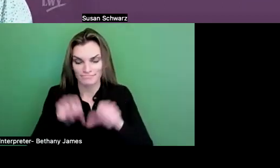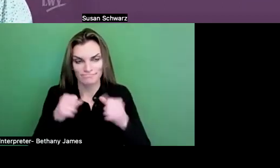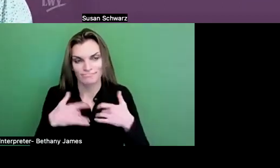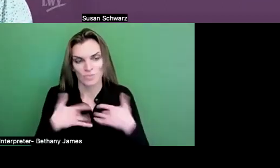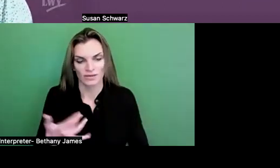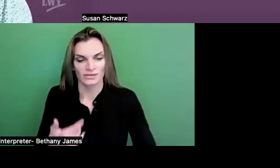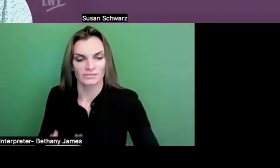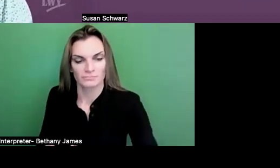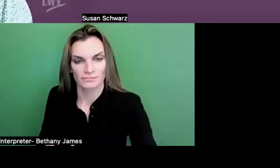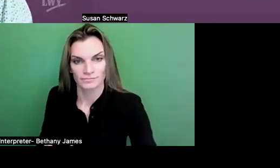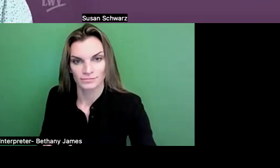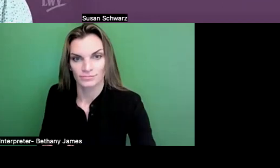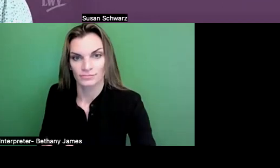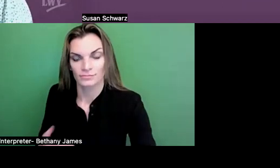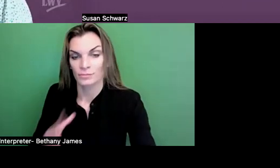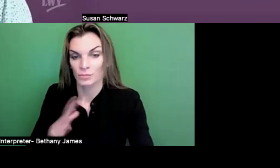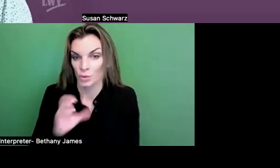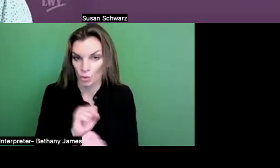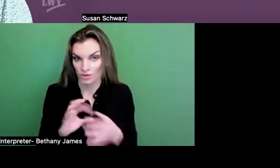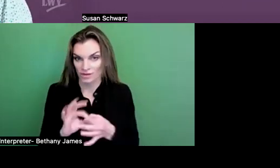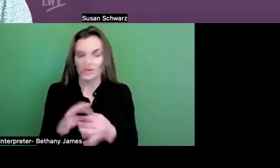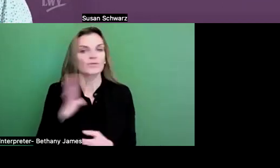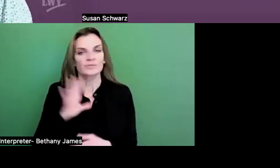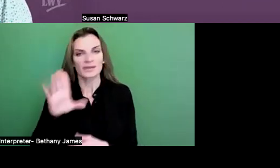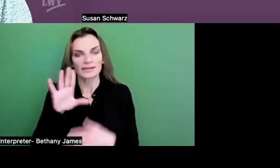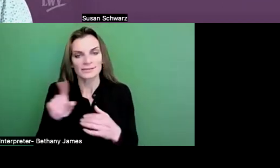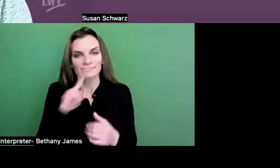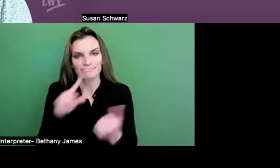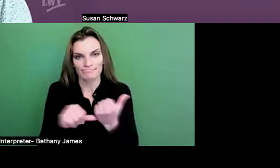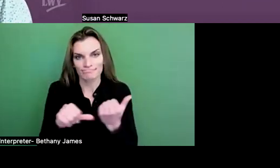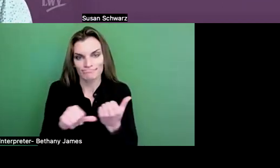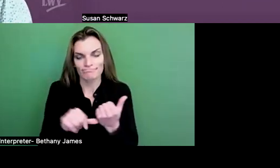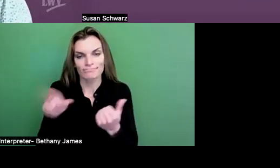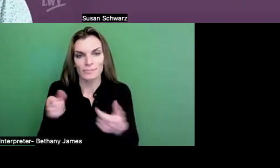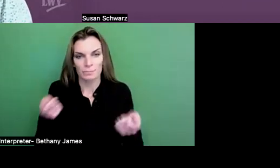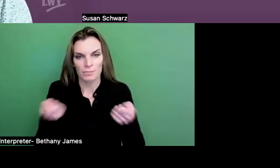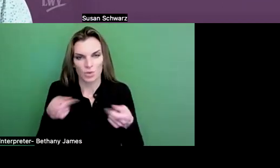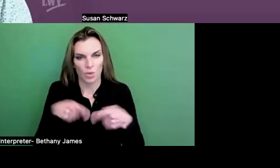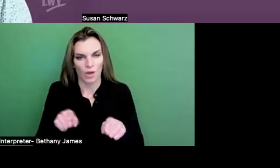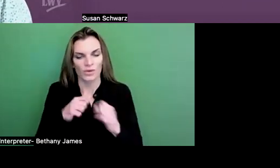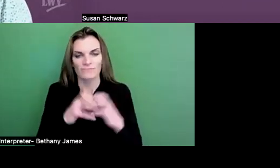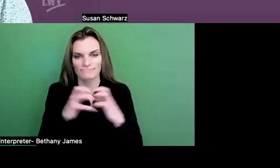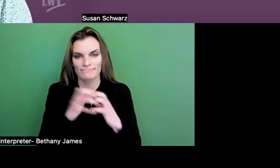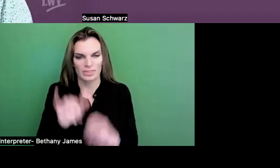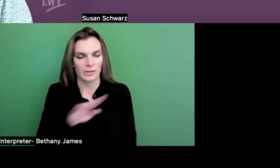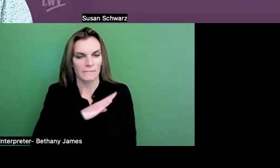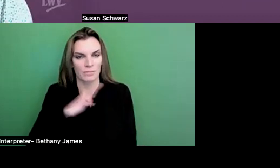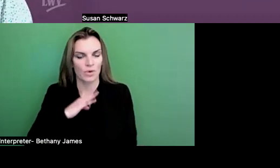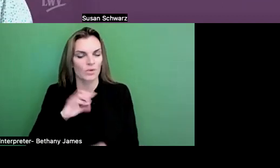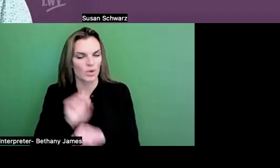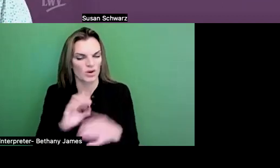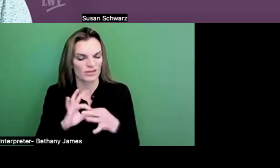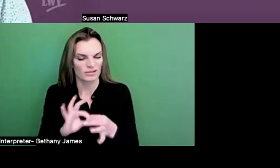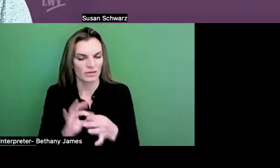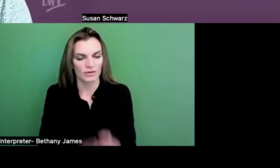Mr. Rossillo's interim administrator during the time we had to create that board, and we worked together on it.